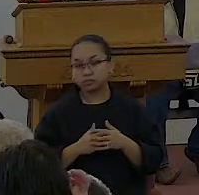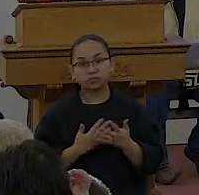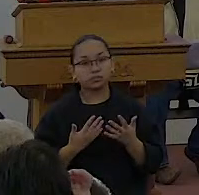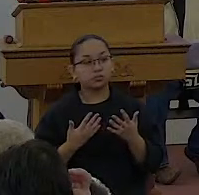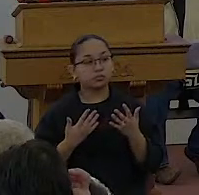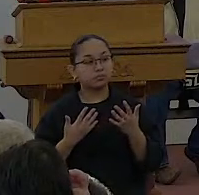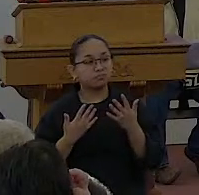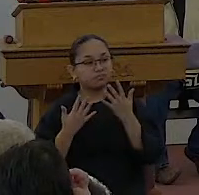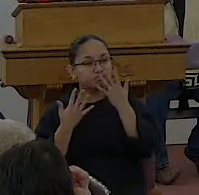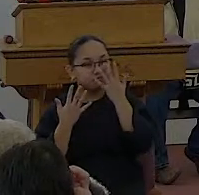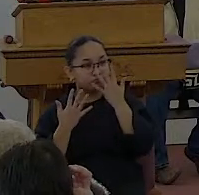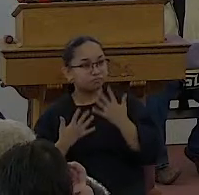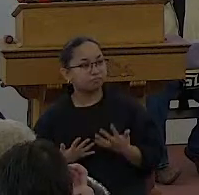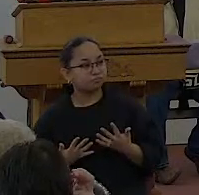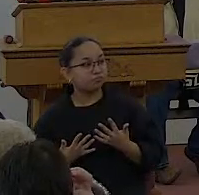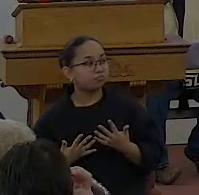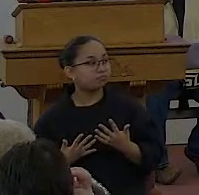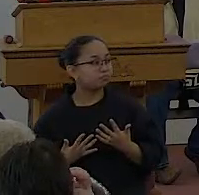sadness,